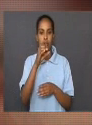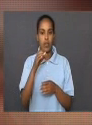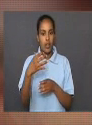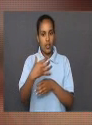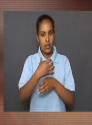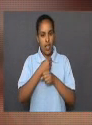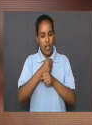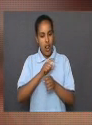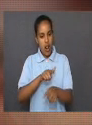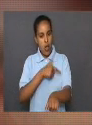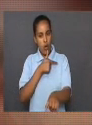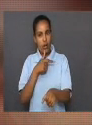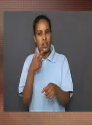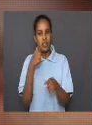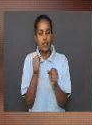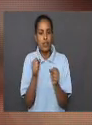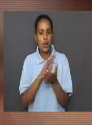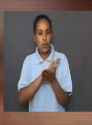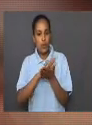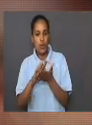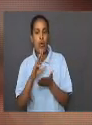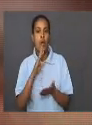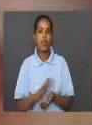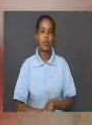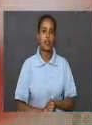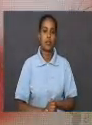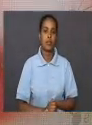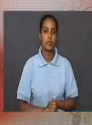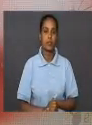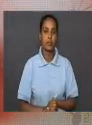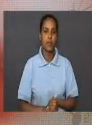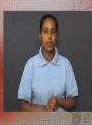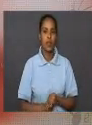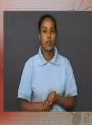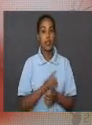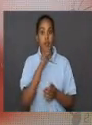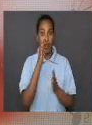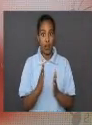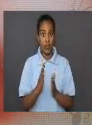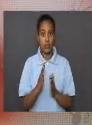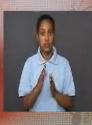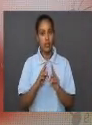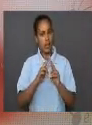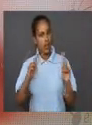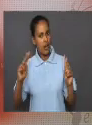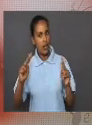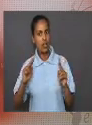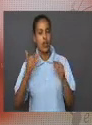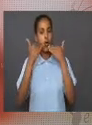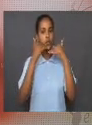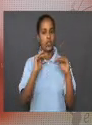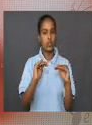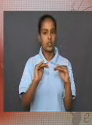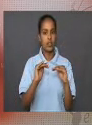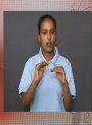take longer to freeze than pure water. In fact, the greater the